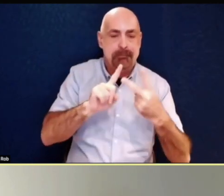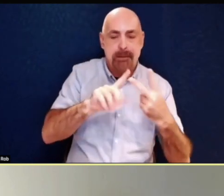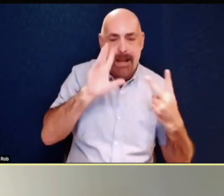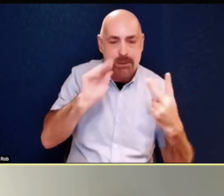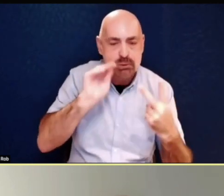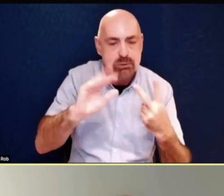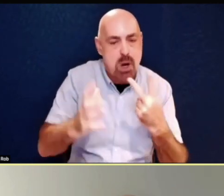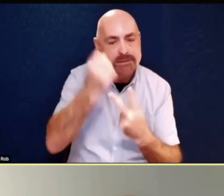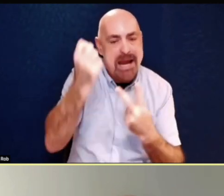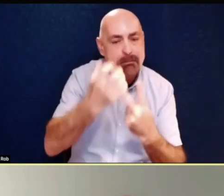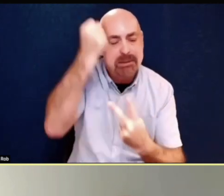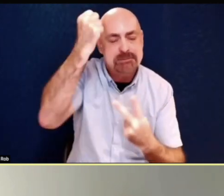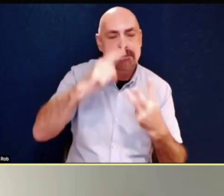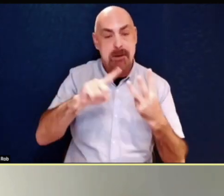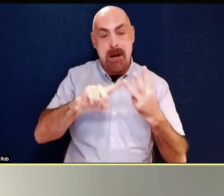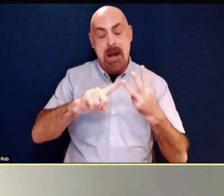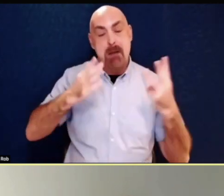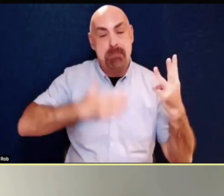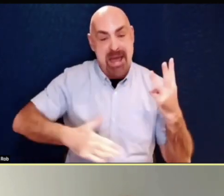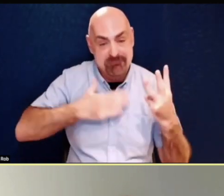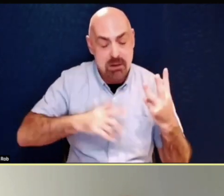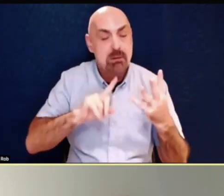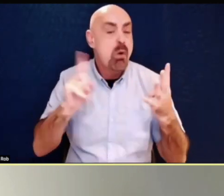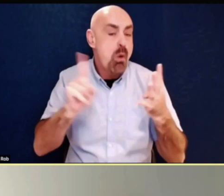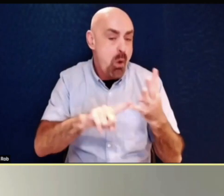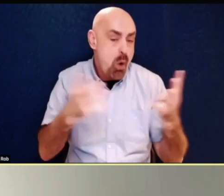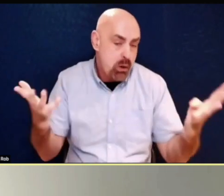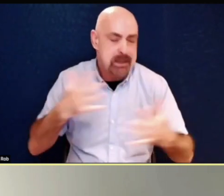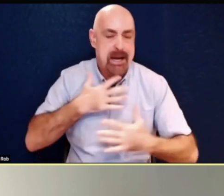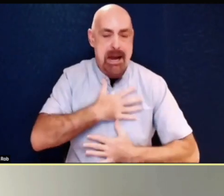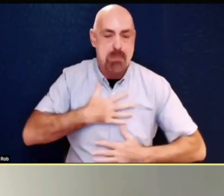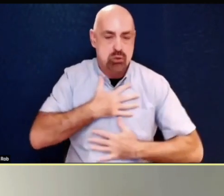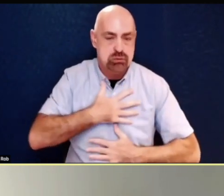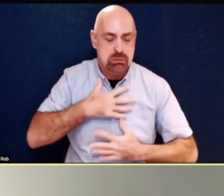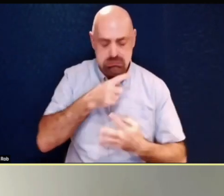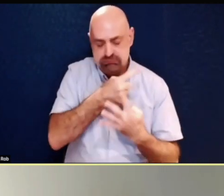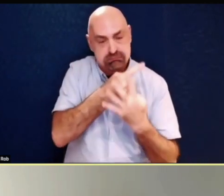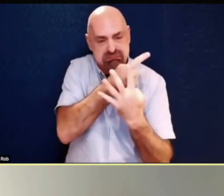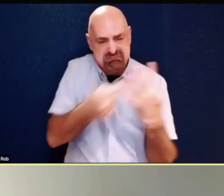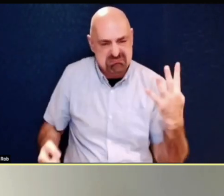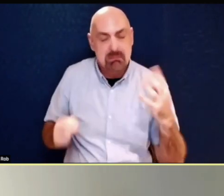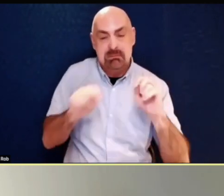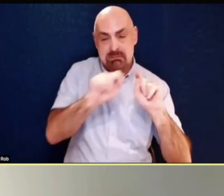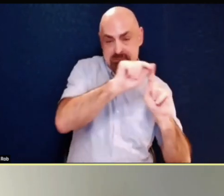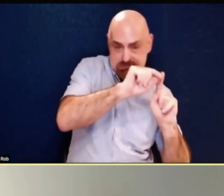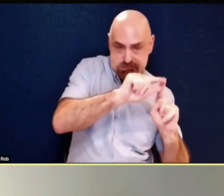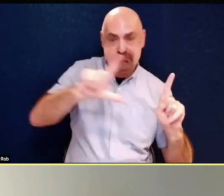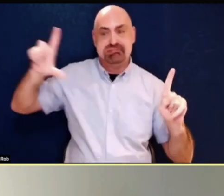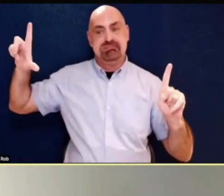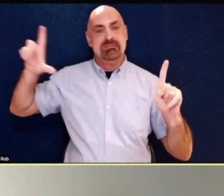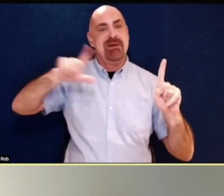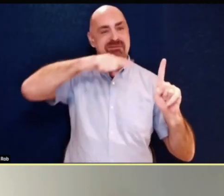attainment, can be thinking about their behavior or their emotions. These are the range of possibilities that is possible for that